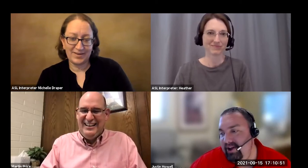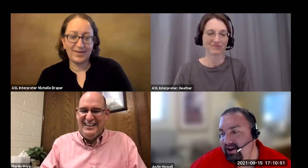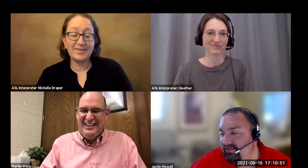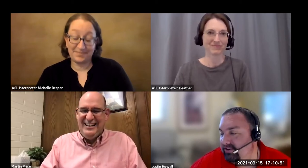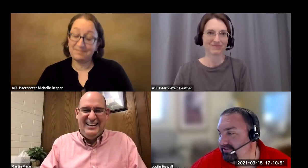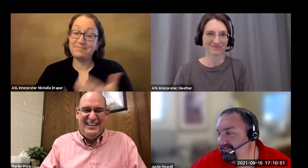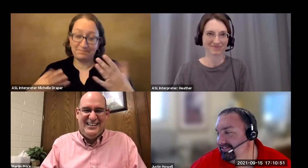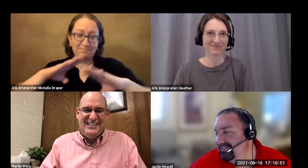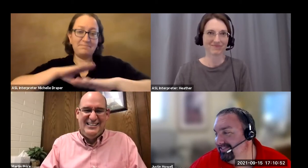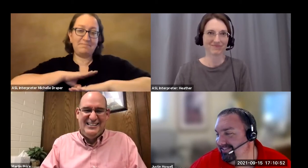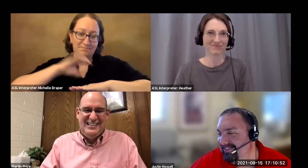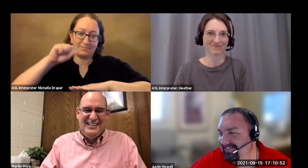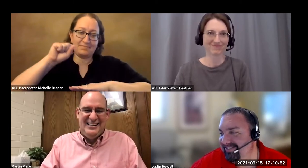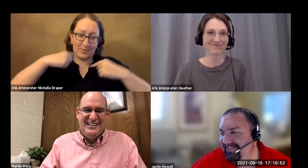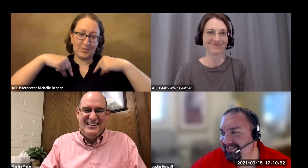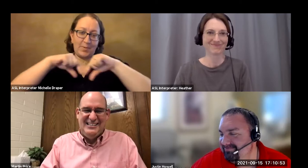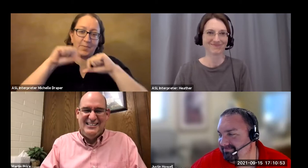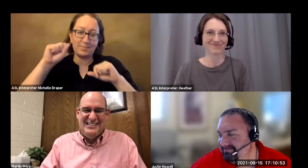Yes, we have.